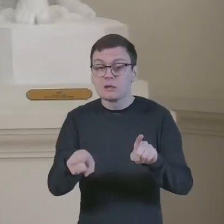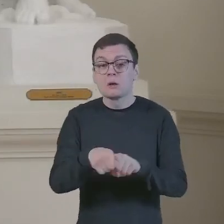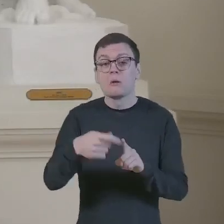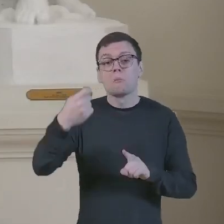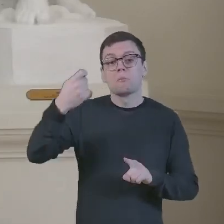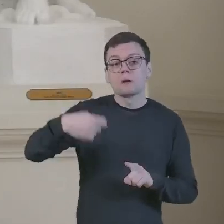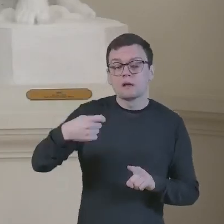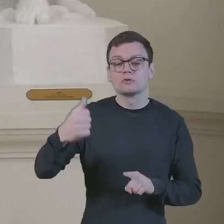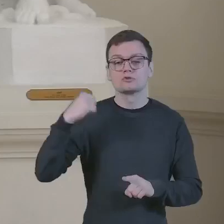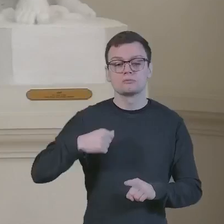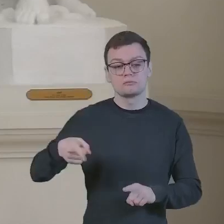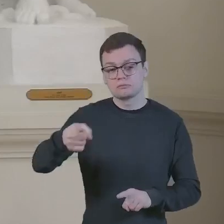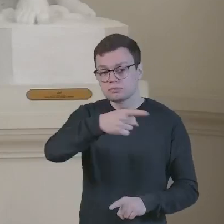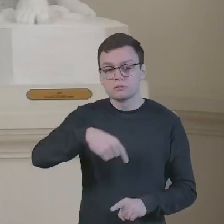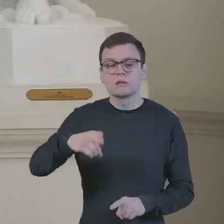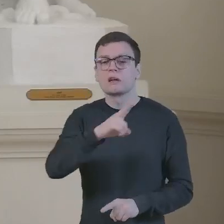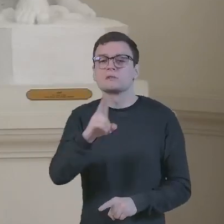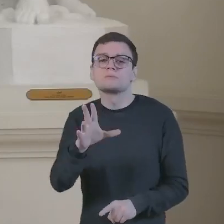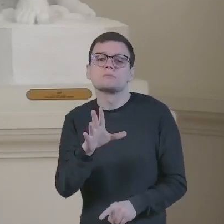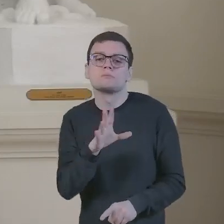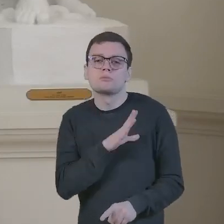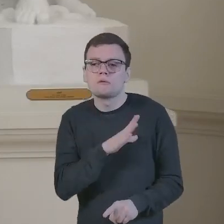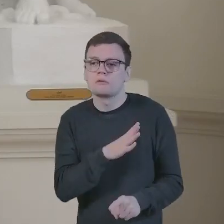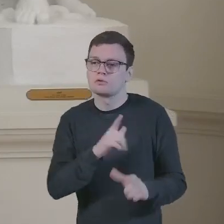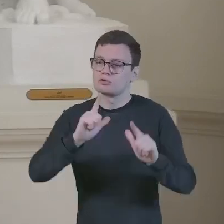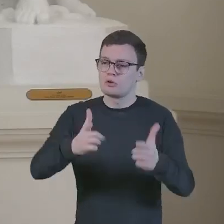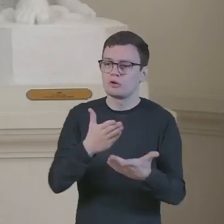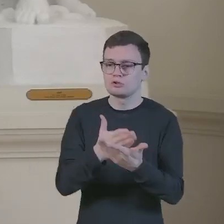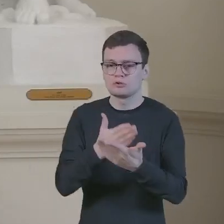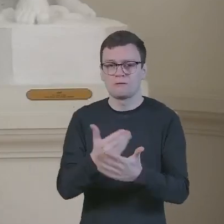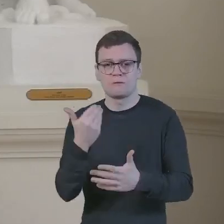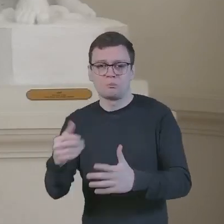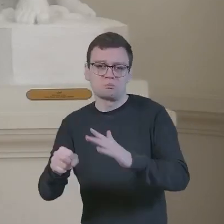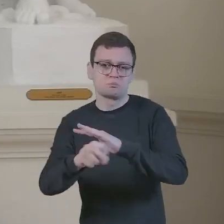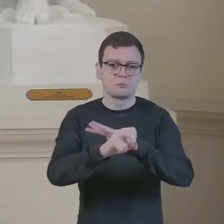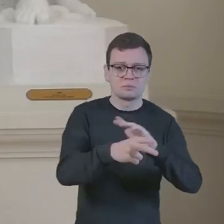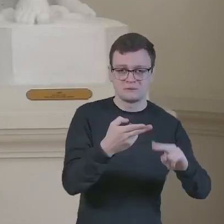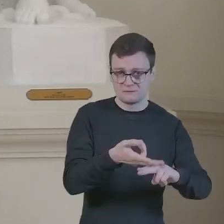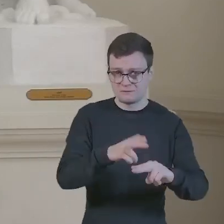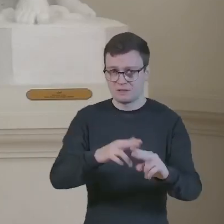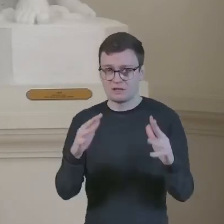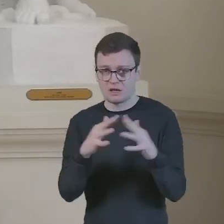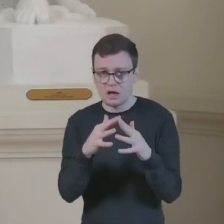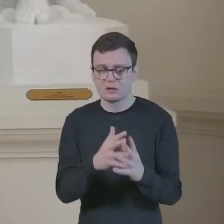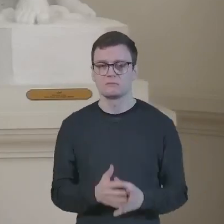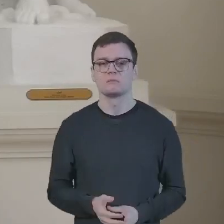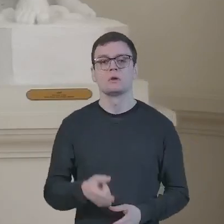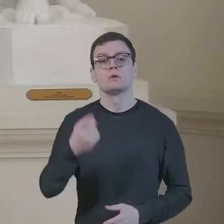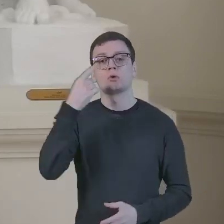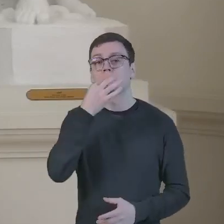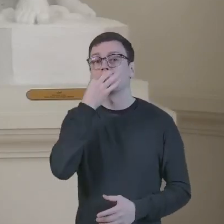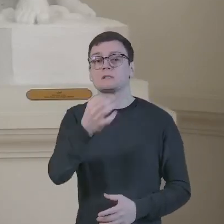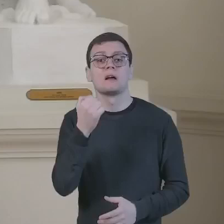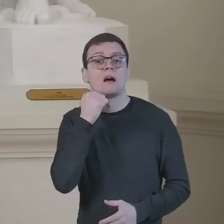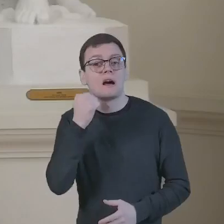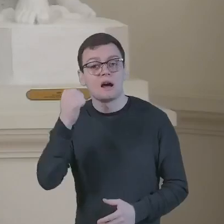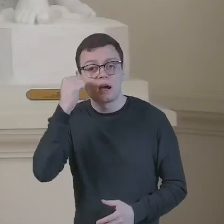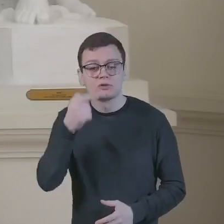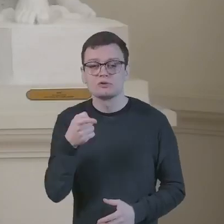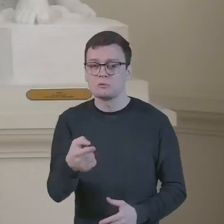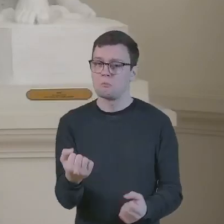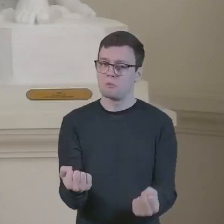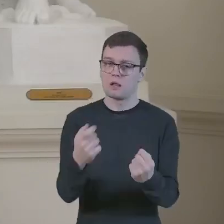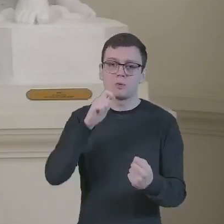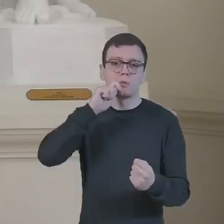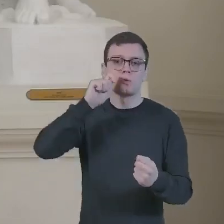of a people who were almost entirely displaced during the war, I want to thank you for the work in supporting Ukrainians in